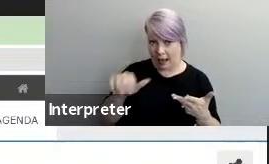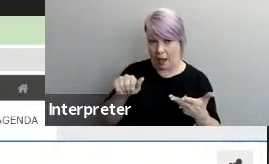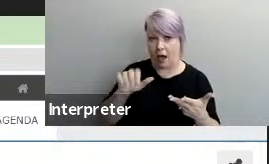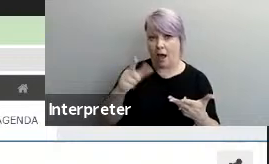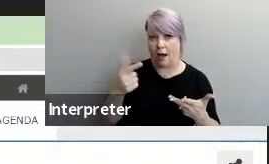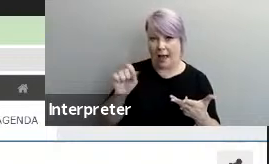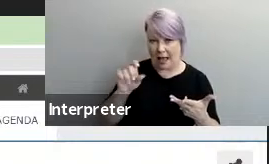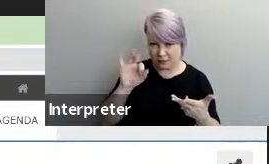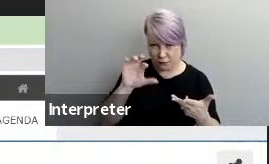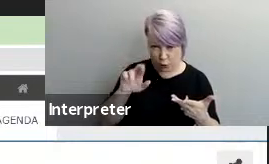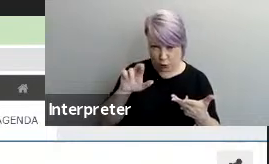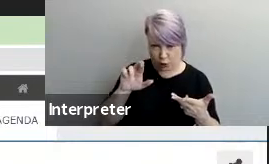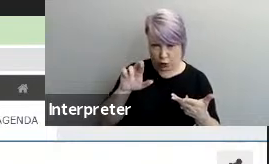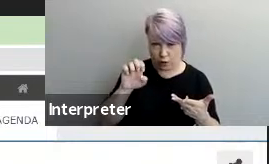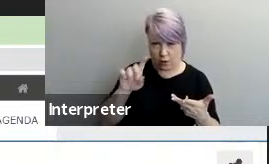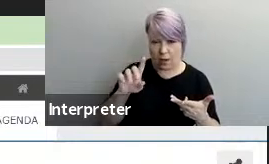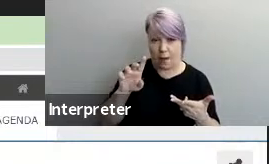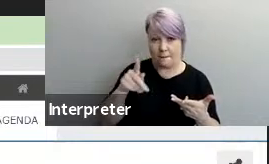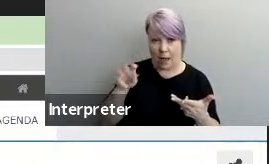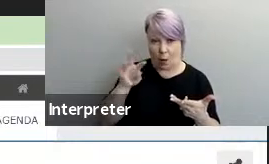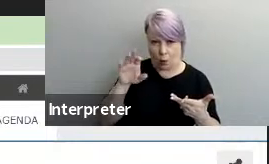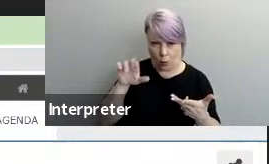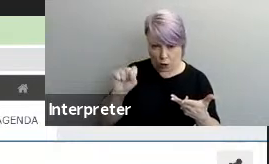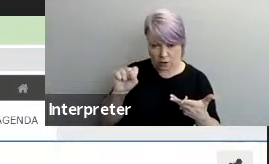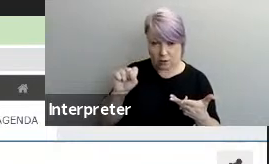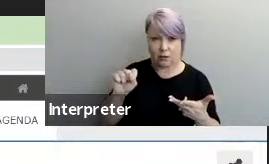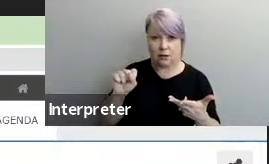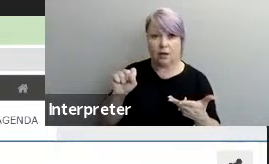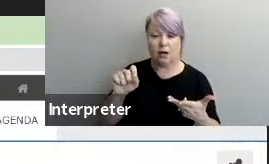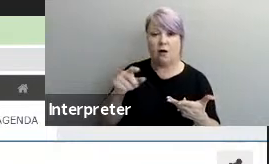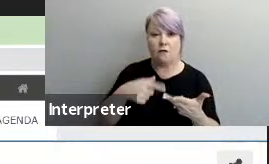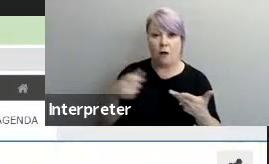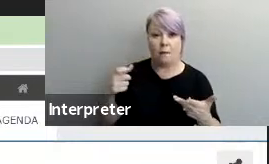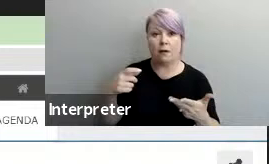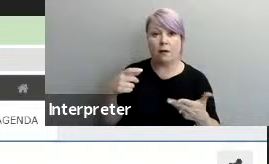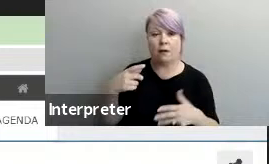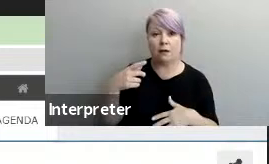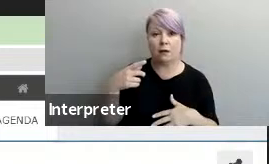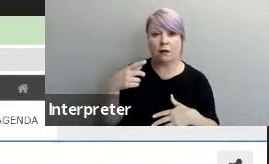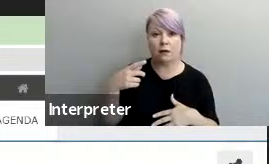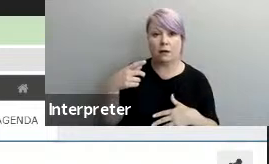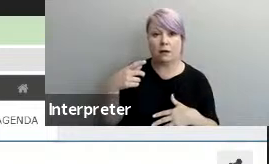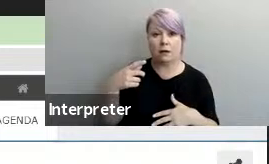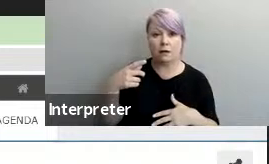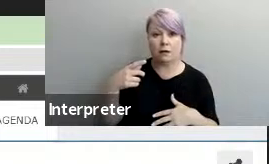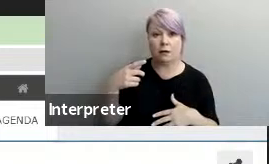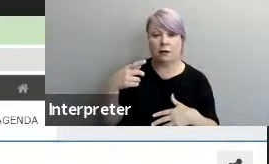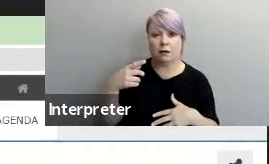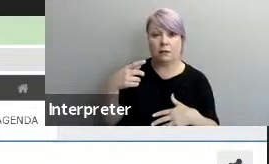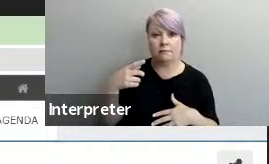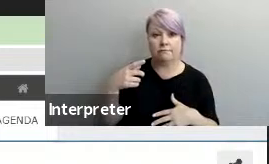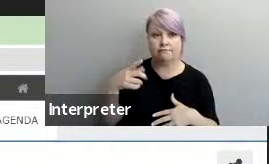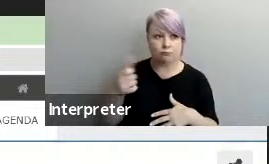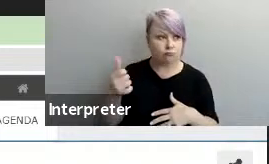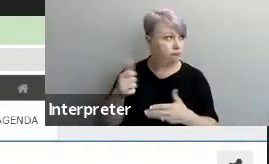from Valley Park High School in Valley Park. Those were not able to attend.